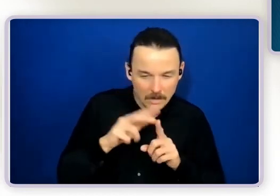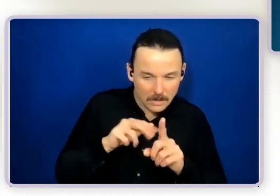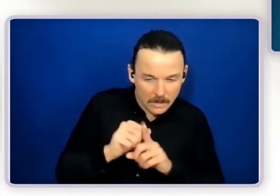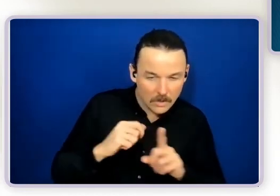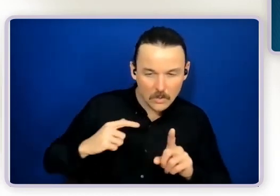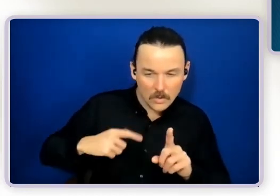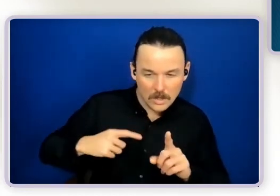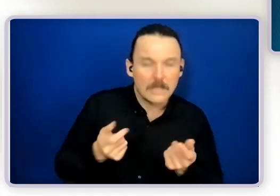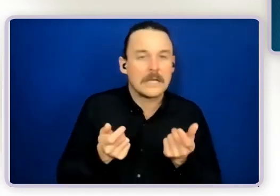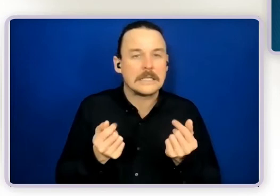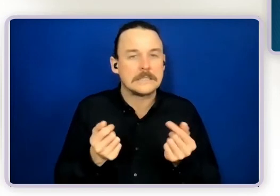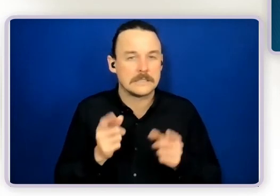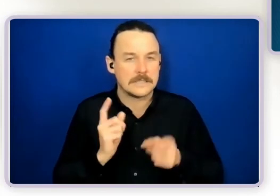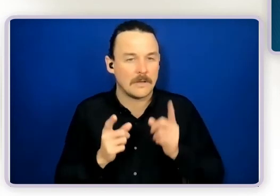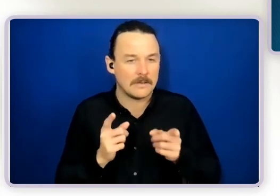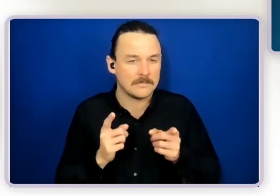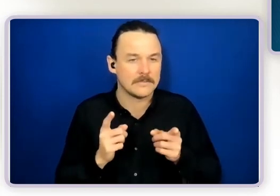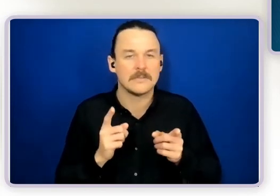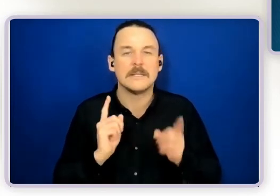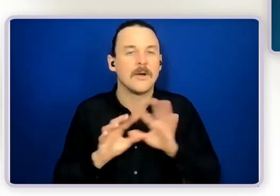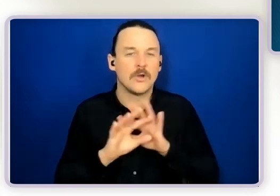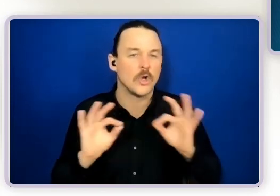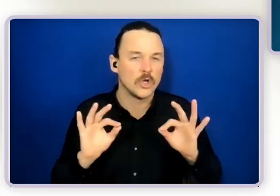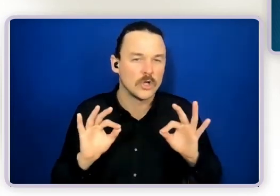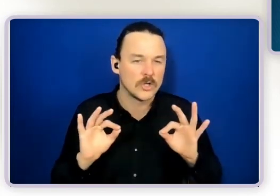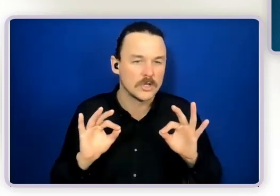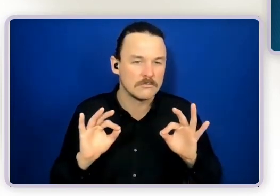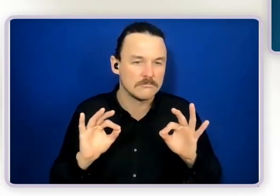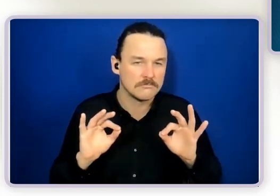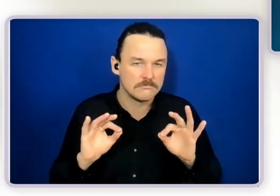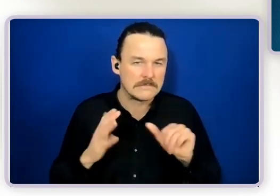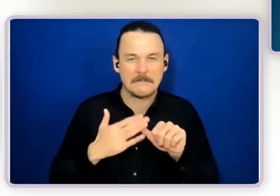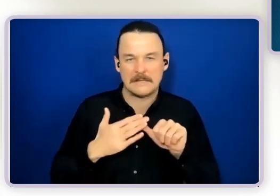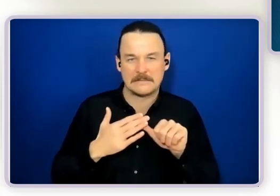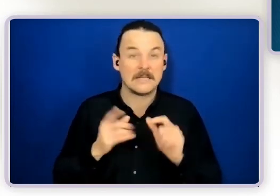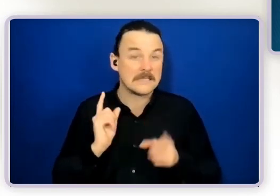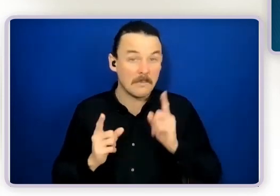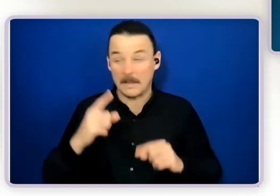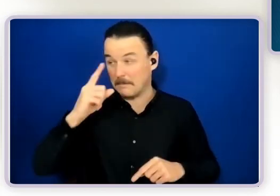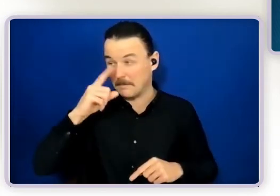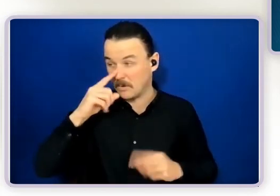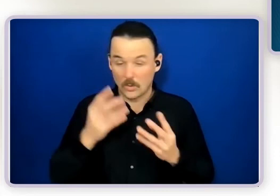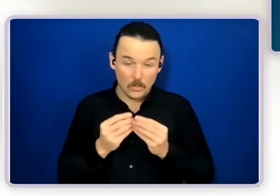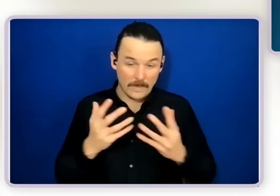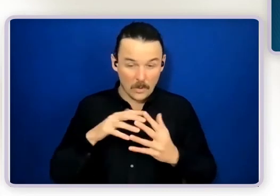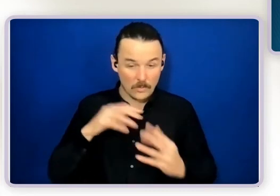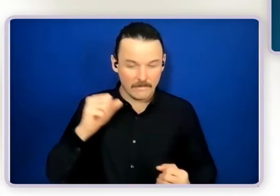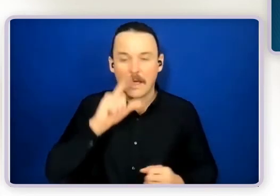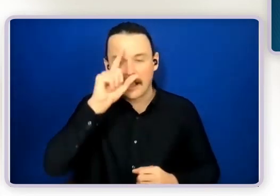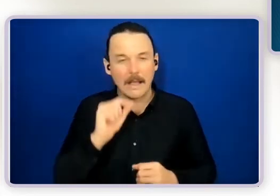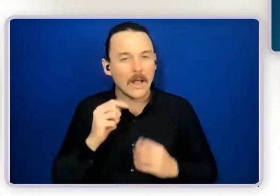as people who don't have training in behaviours of concern could work out because it's so obvious. For